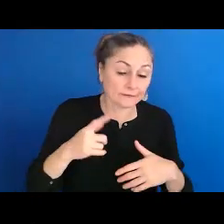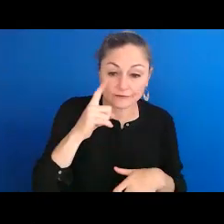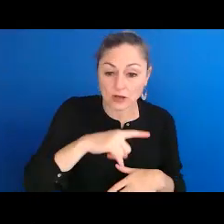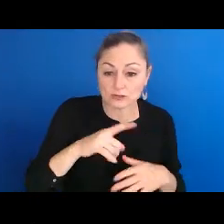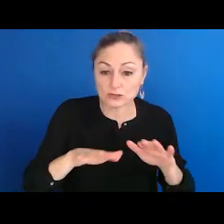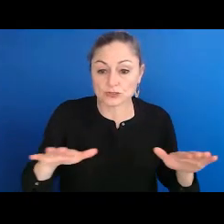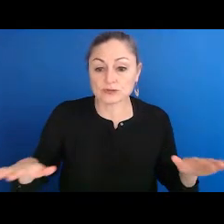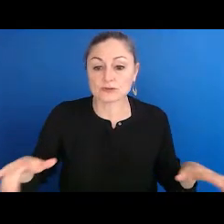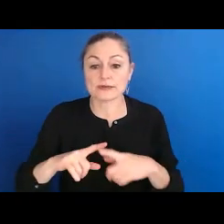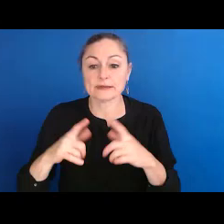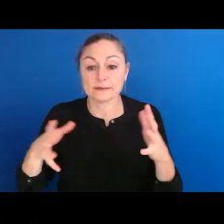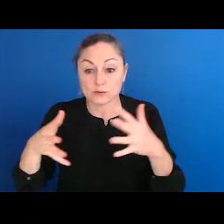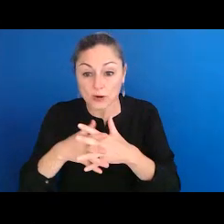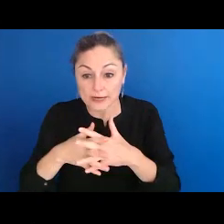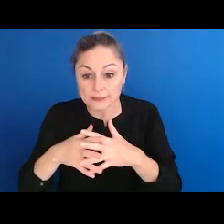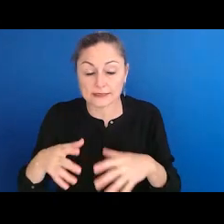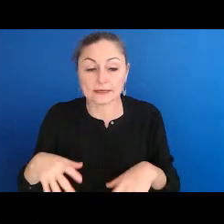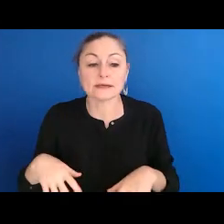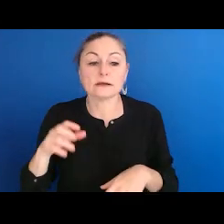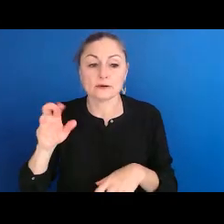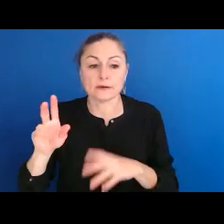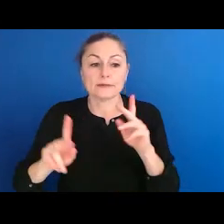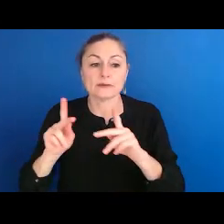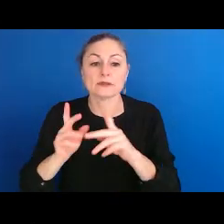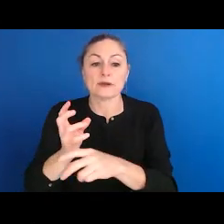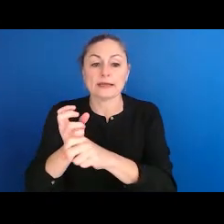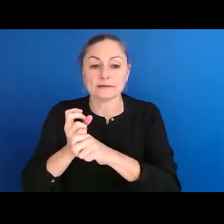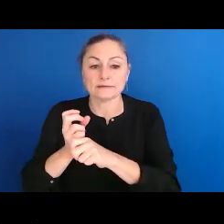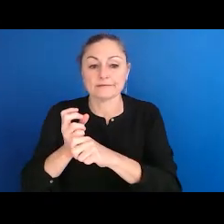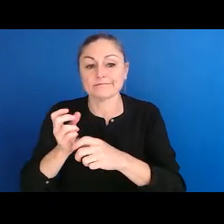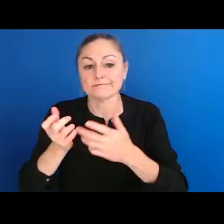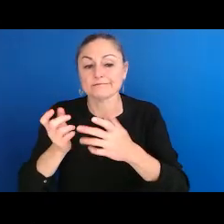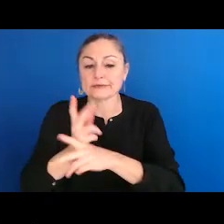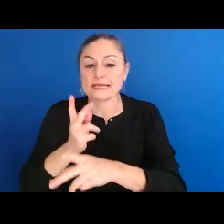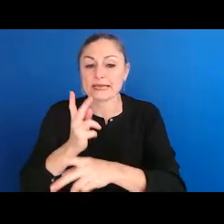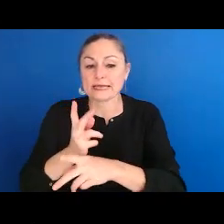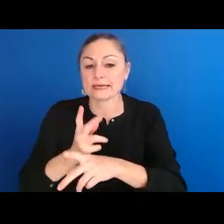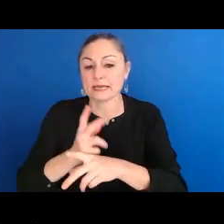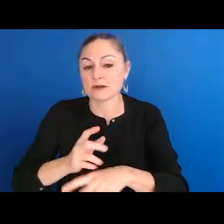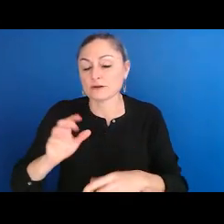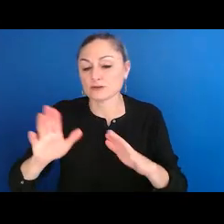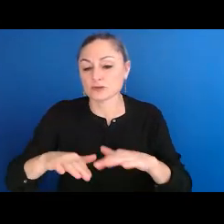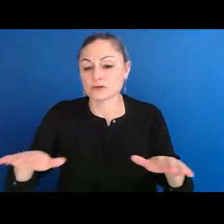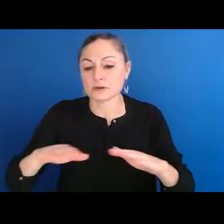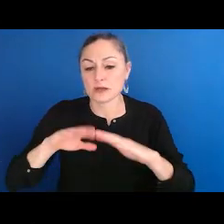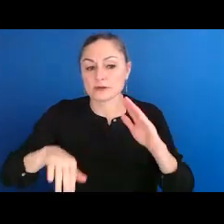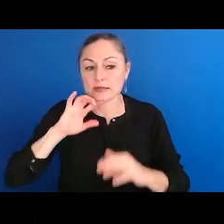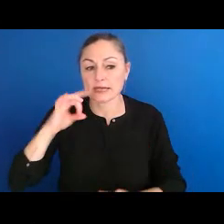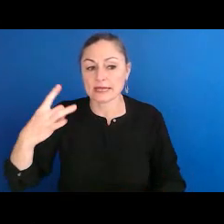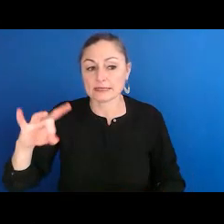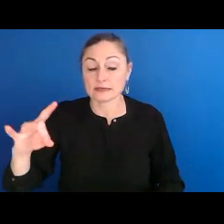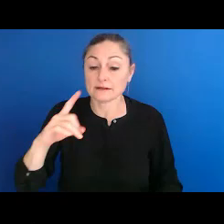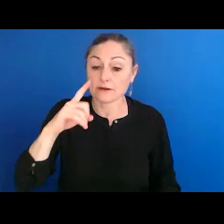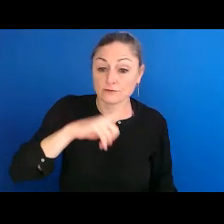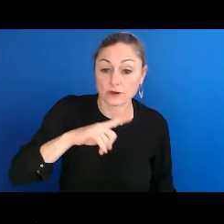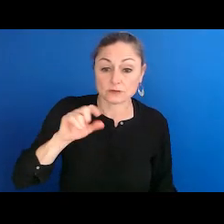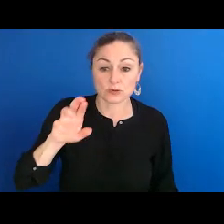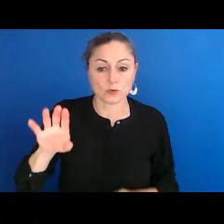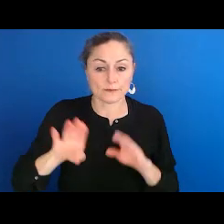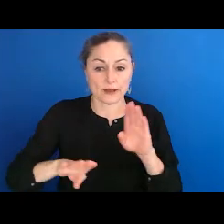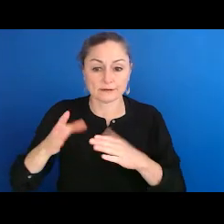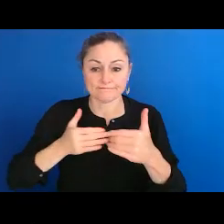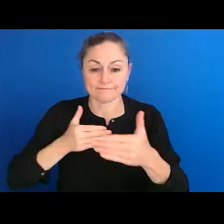well as people who are securing custody of children under the age of 18, including foster children, not just biological children.